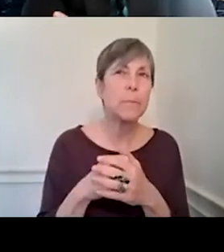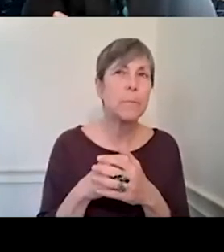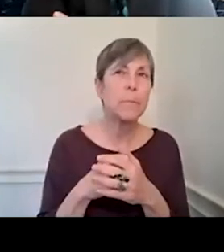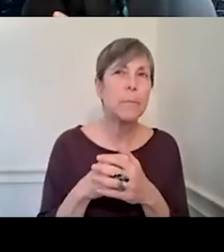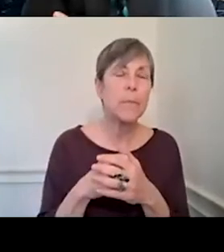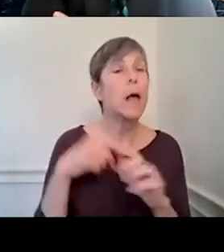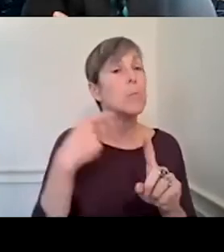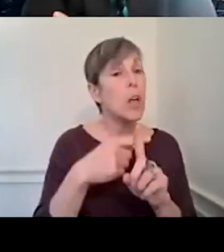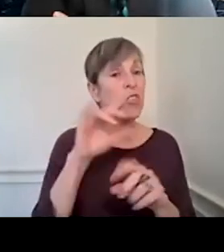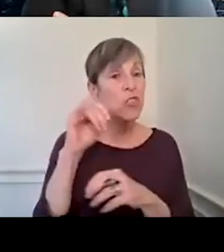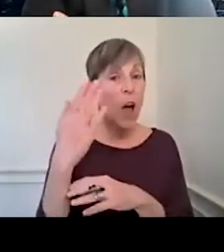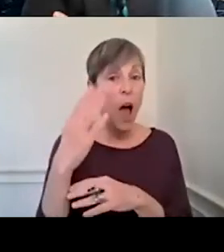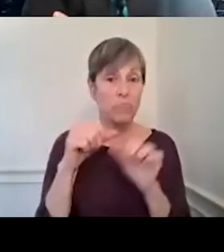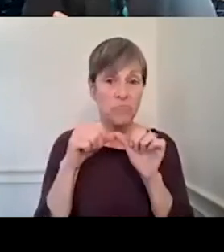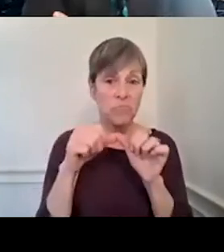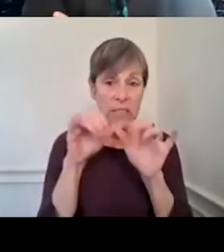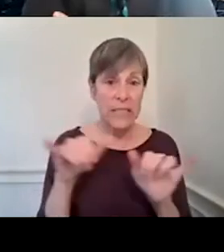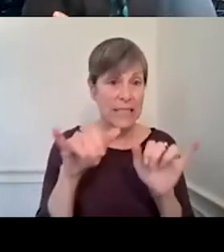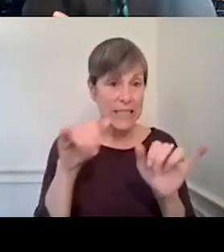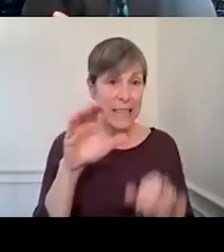job consistency.